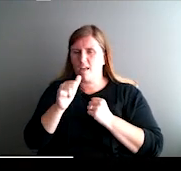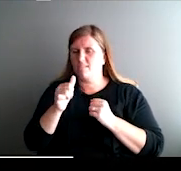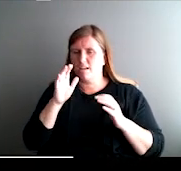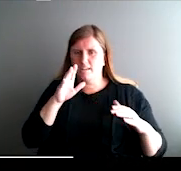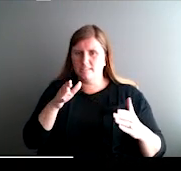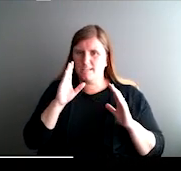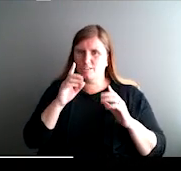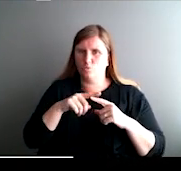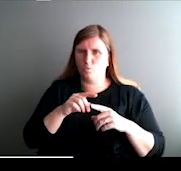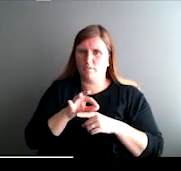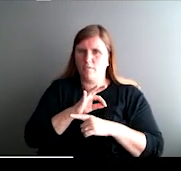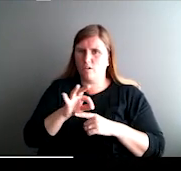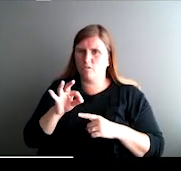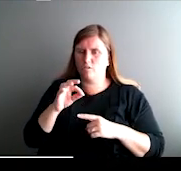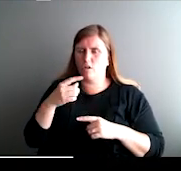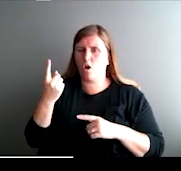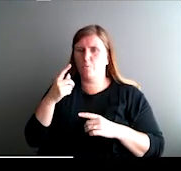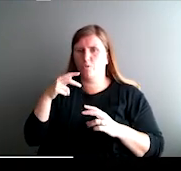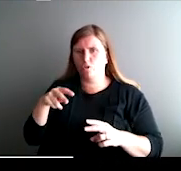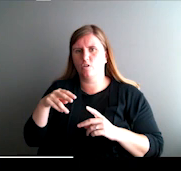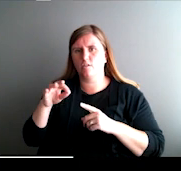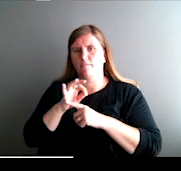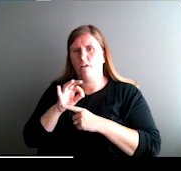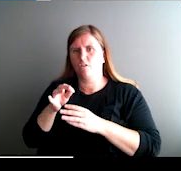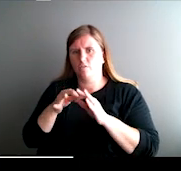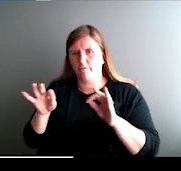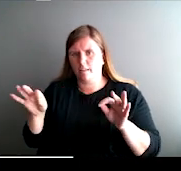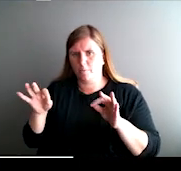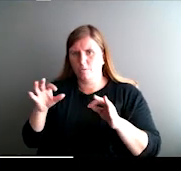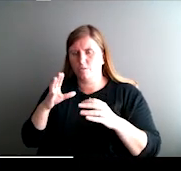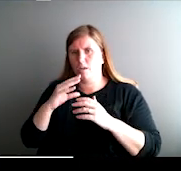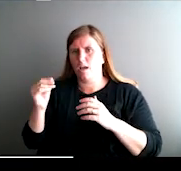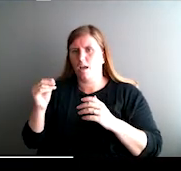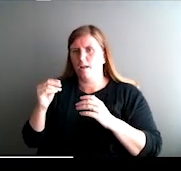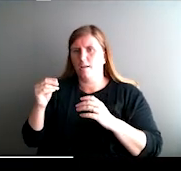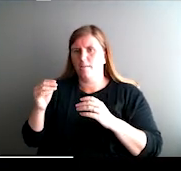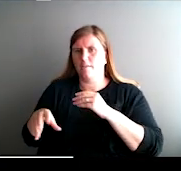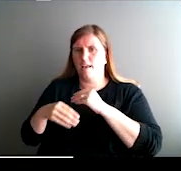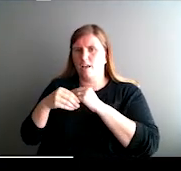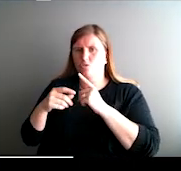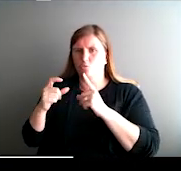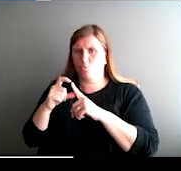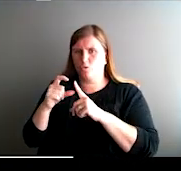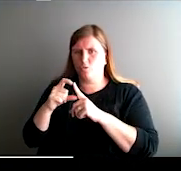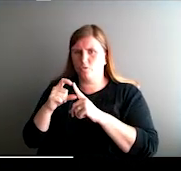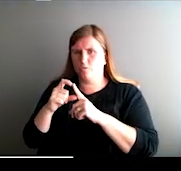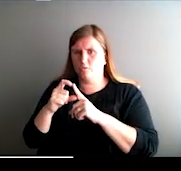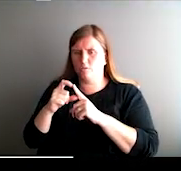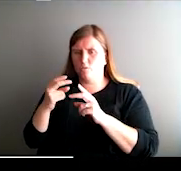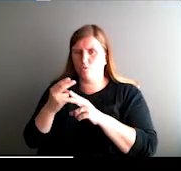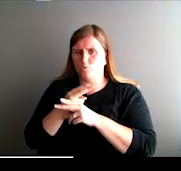function. We always want to be looking at function of language, and the extra words, the